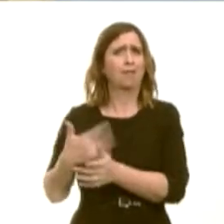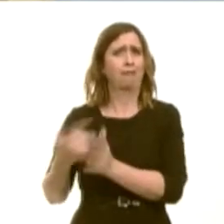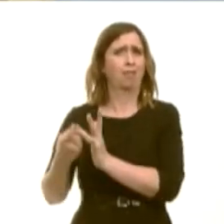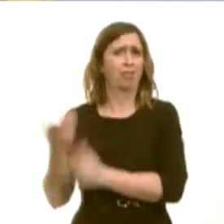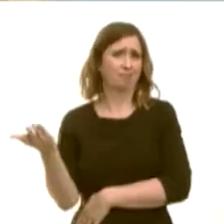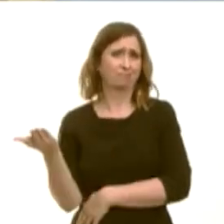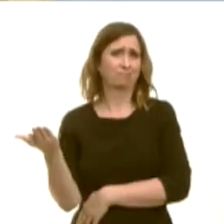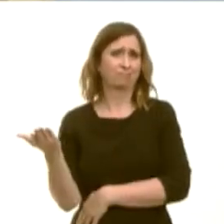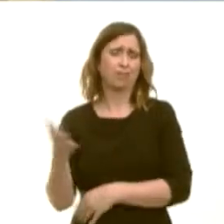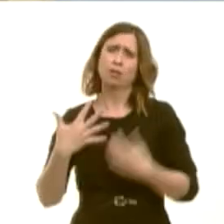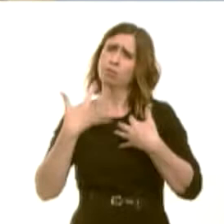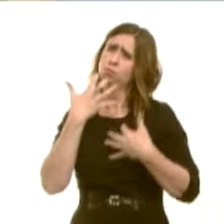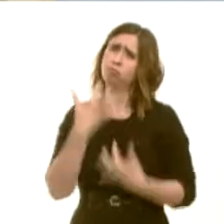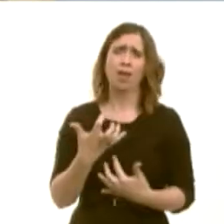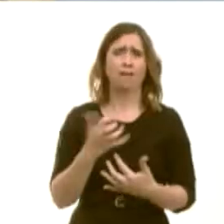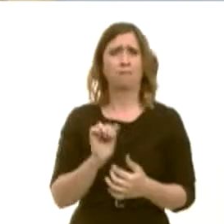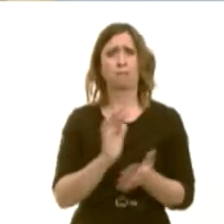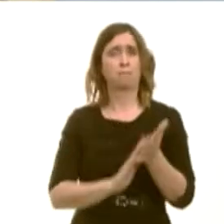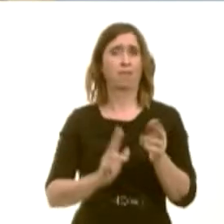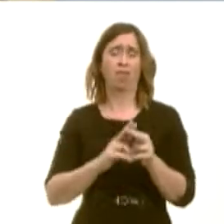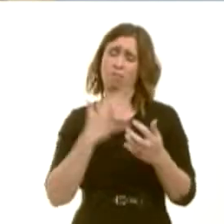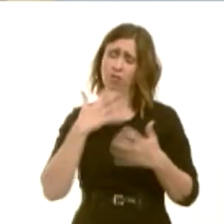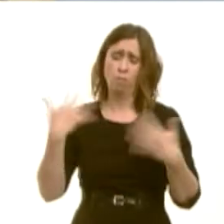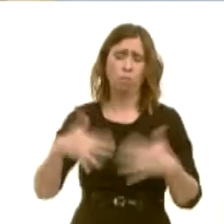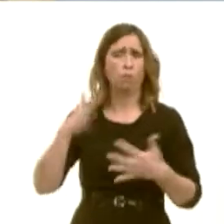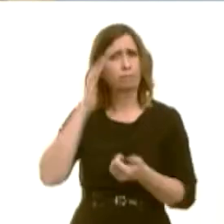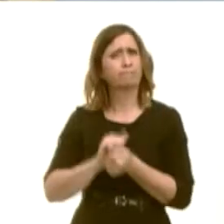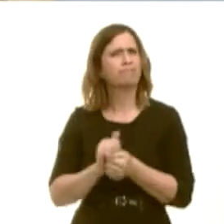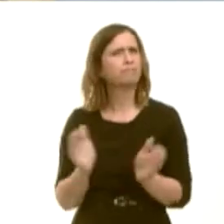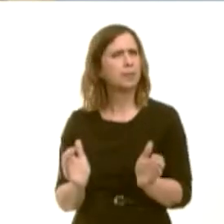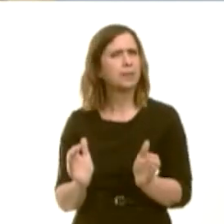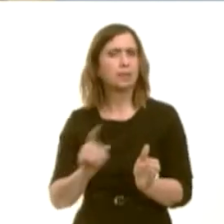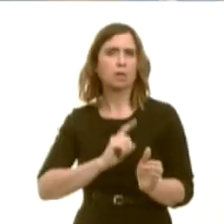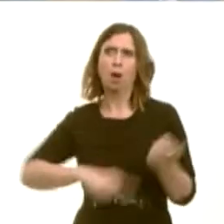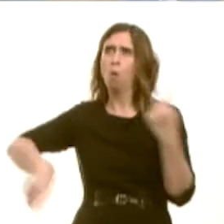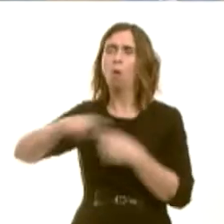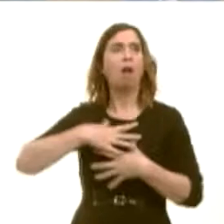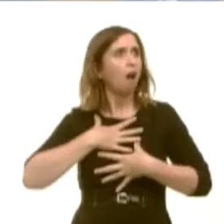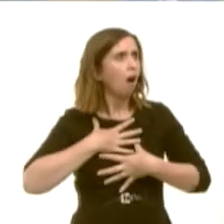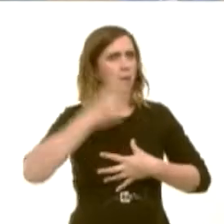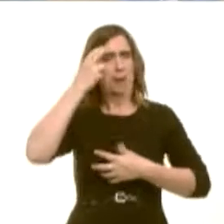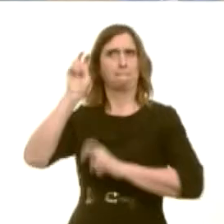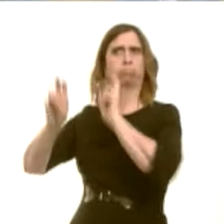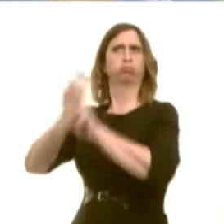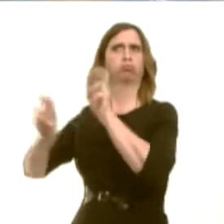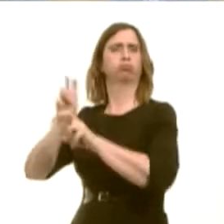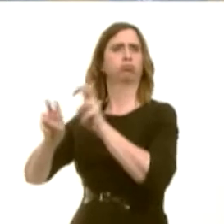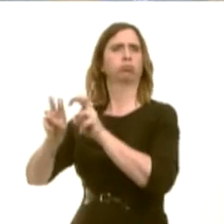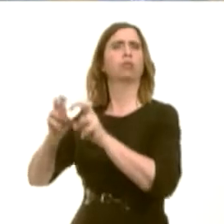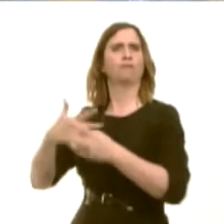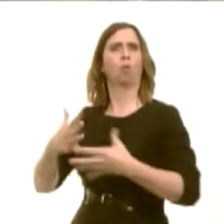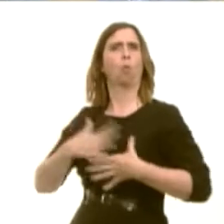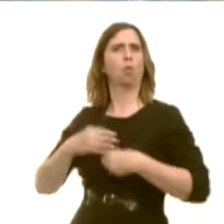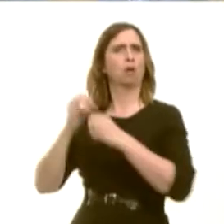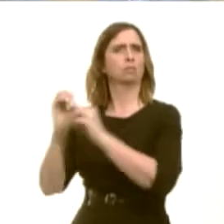donation and the bravery of the baby's parents has inspired thousands of people across the UK to join the organ donation register since then?